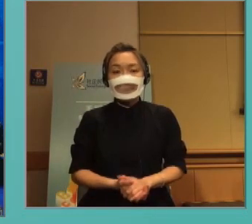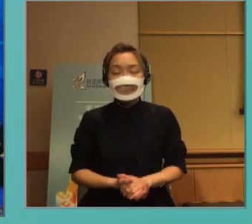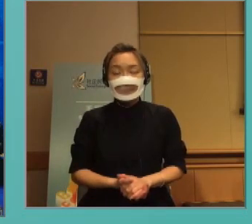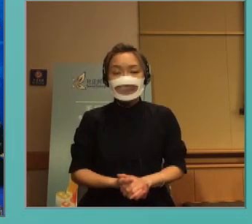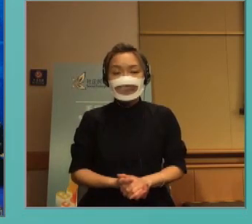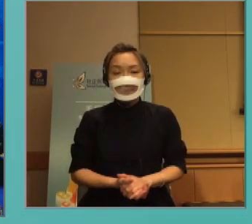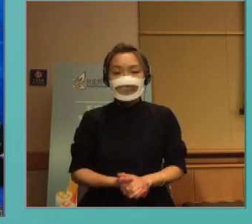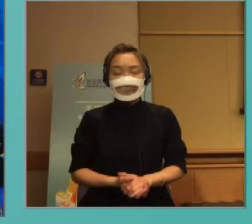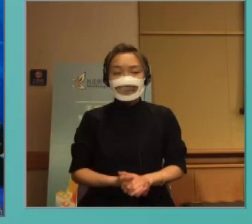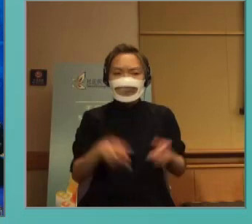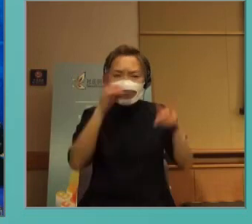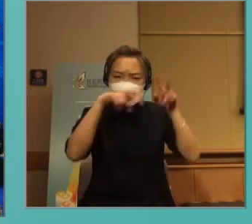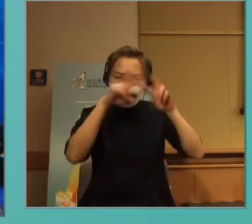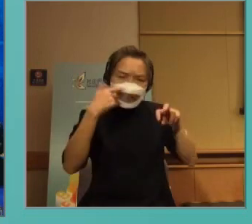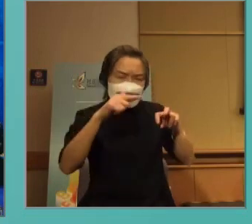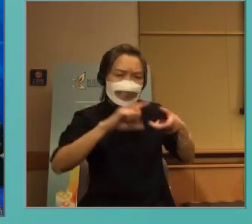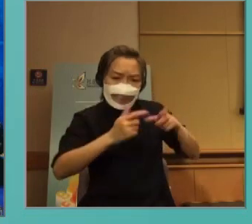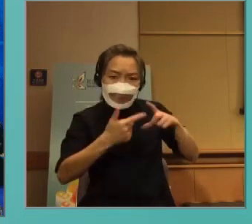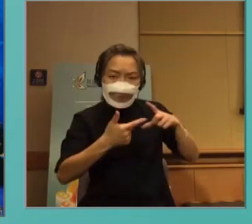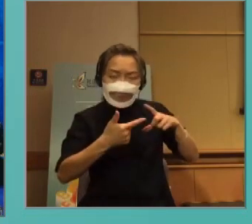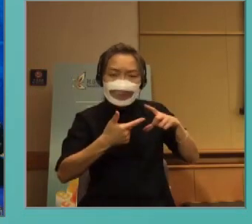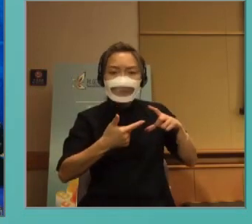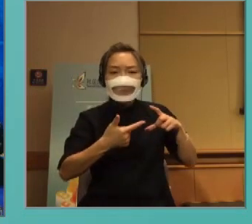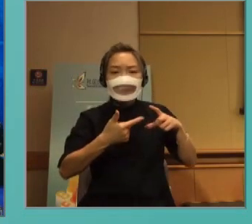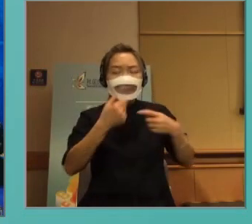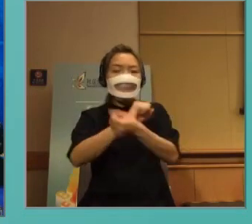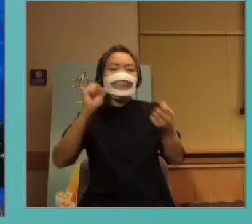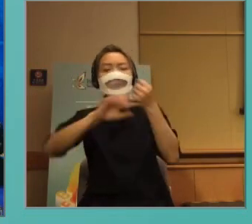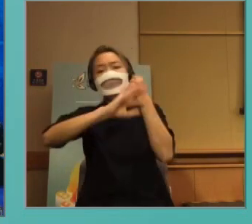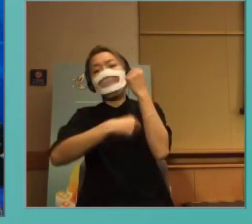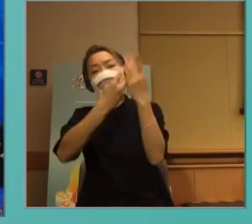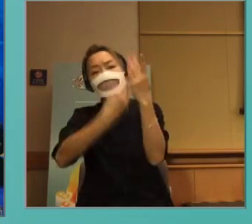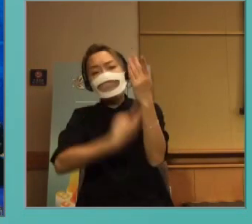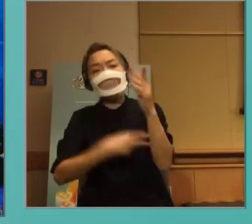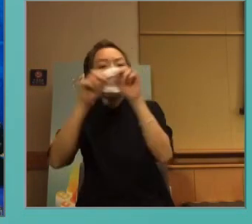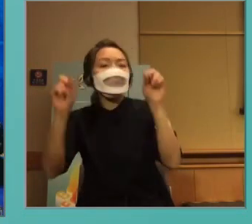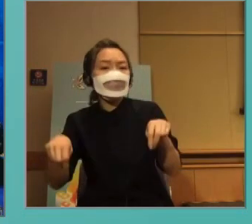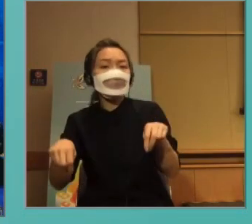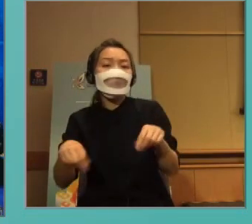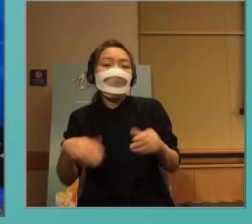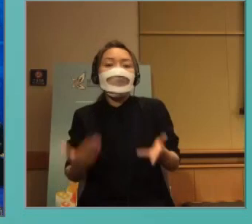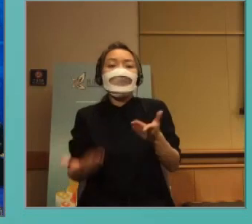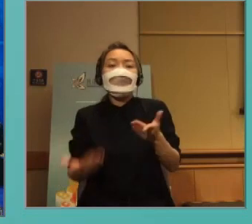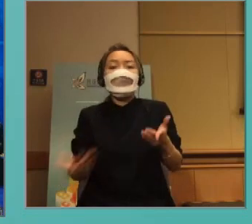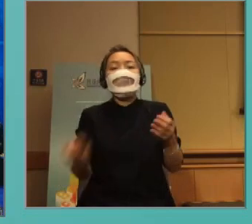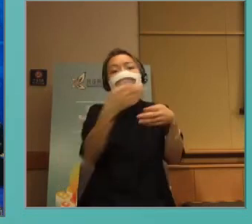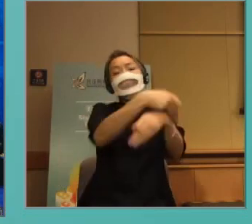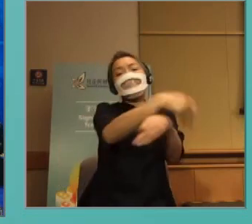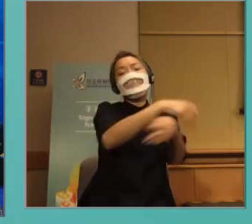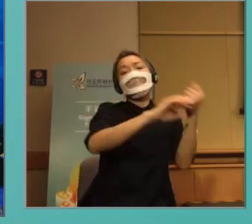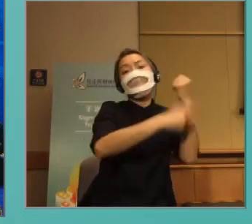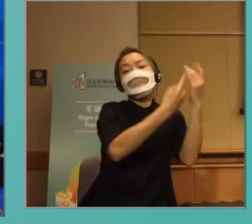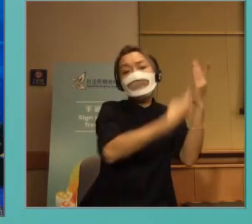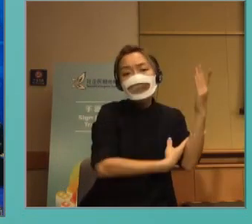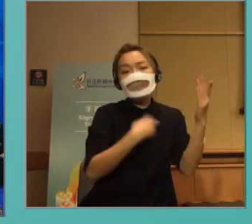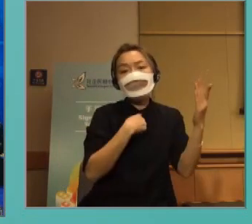the legal part of it, which is currently under contract law. What rights do you have when you own these tokens? So that they become enforceable in essentially the existing law.